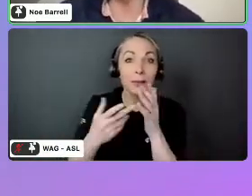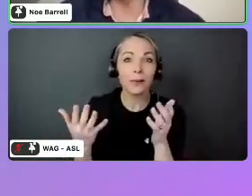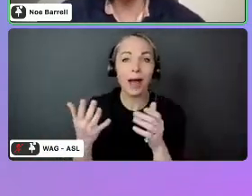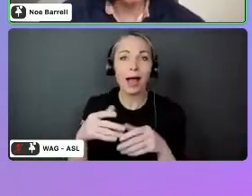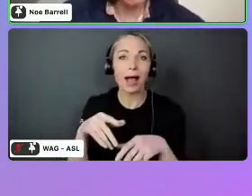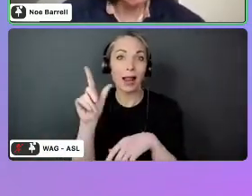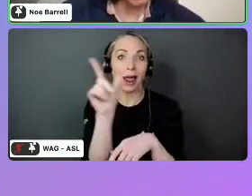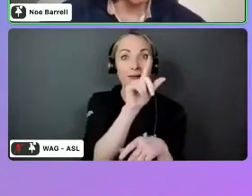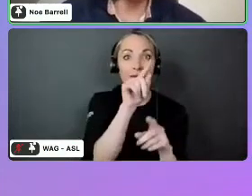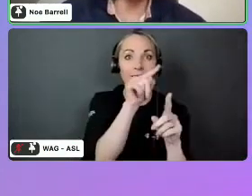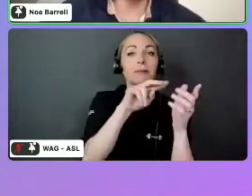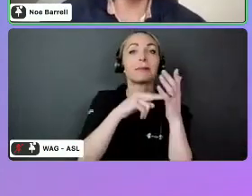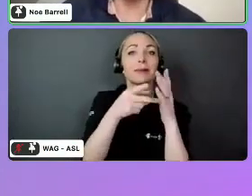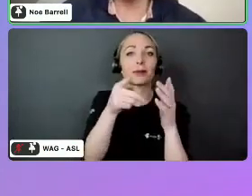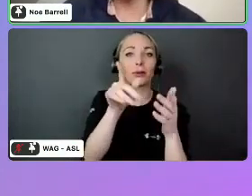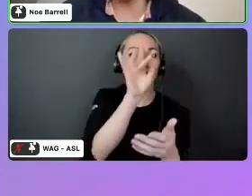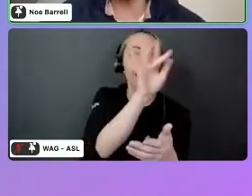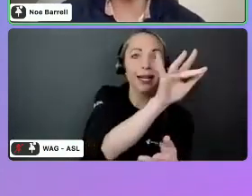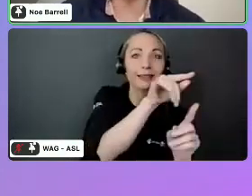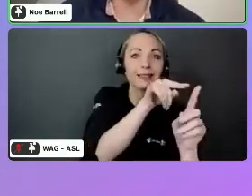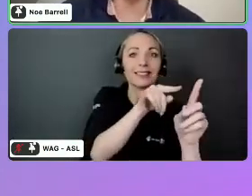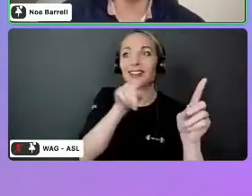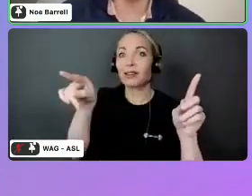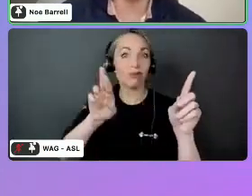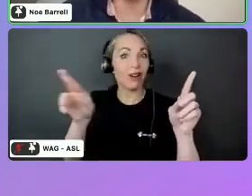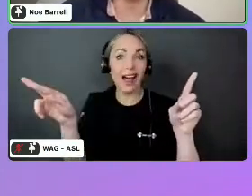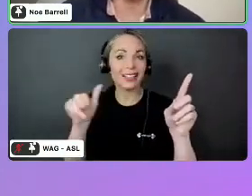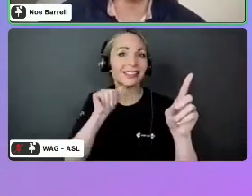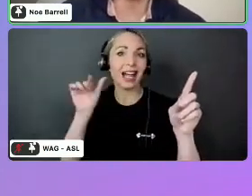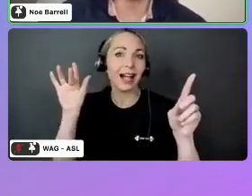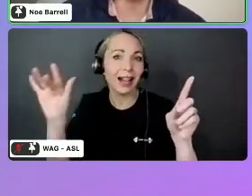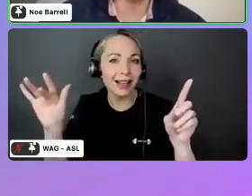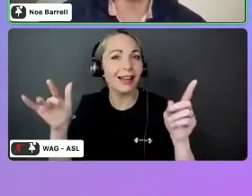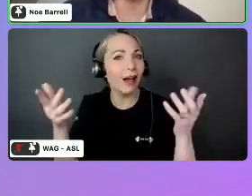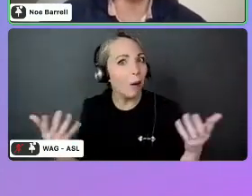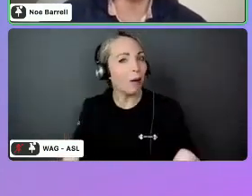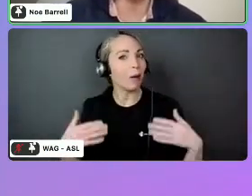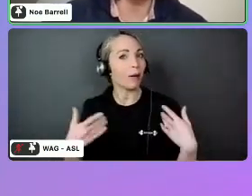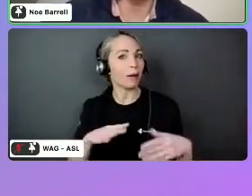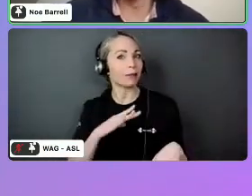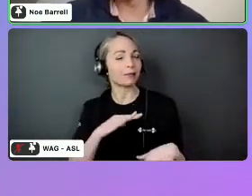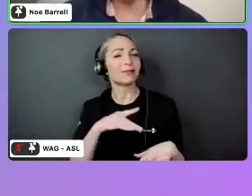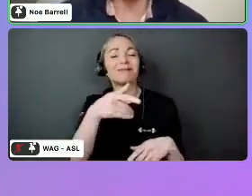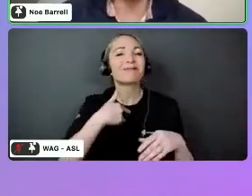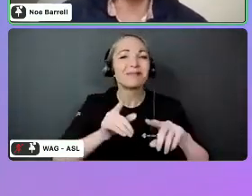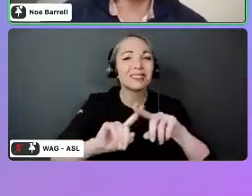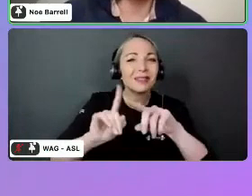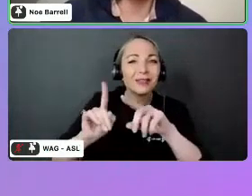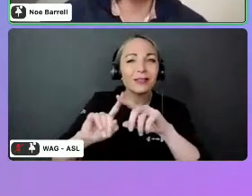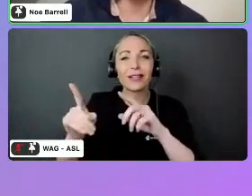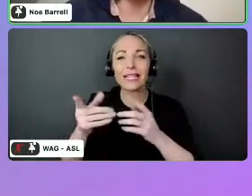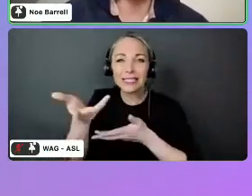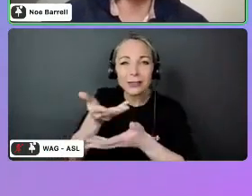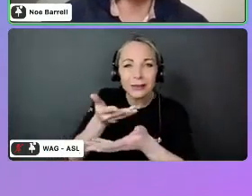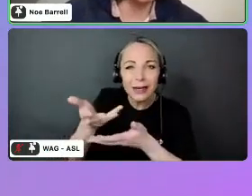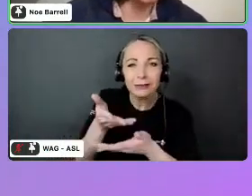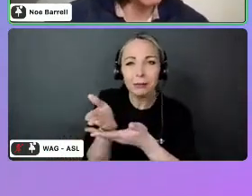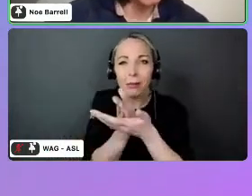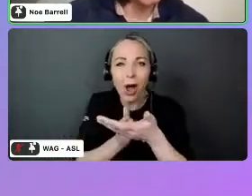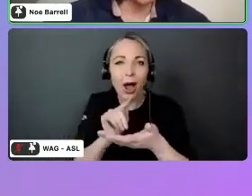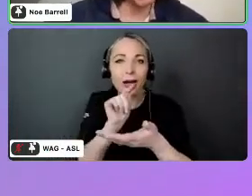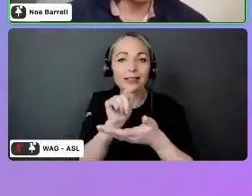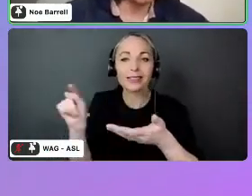selected. But the also of note, this is looking again through our interactive elements tool,